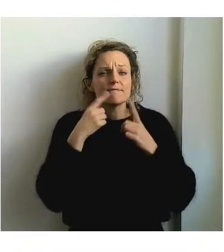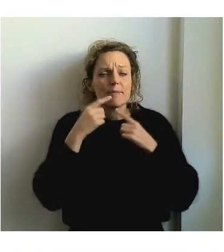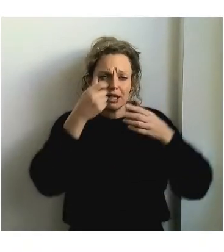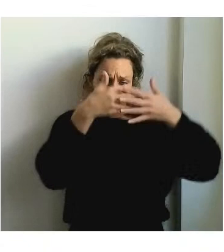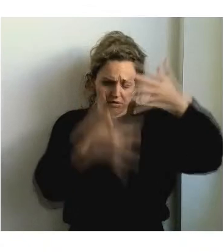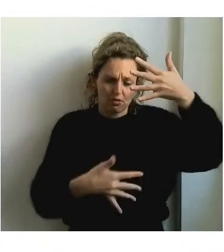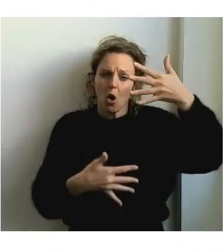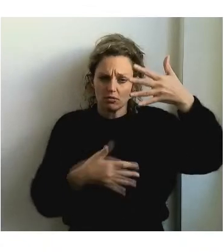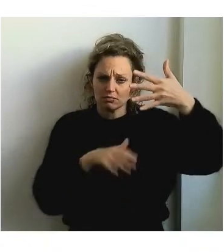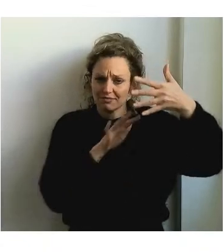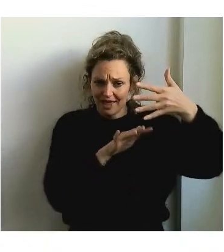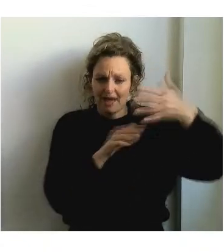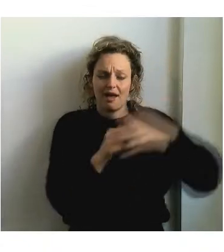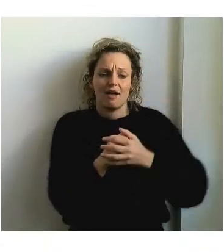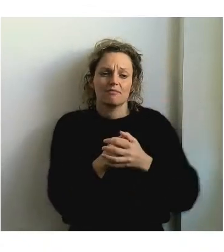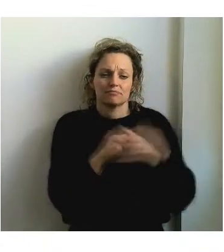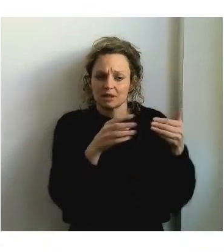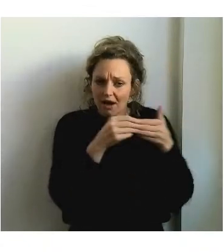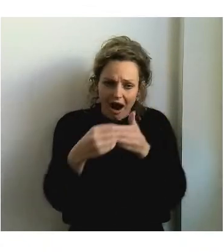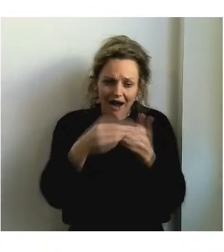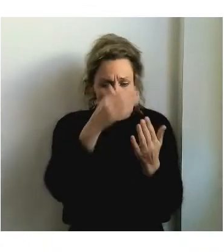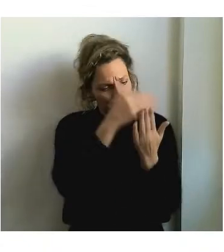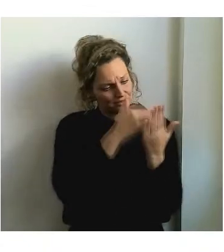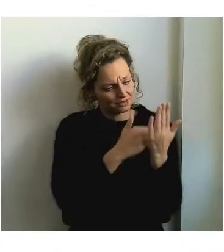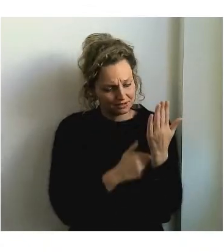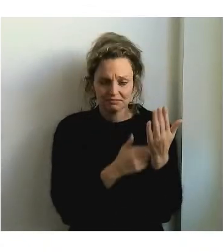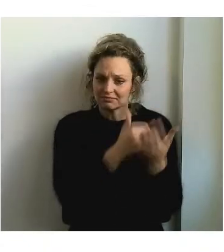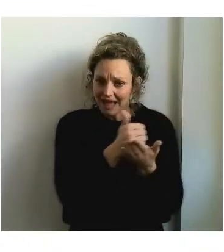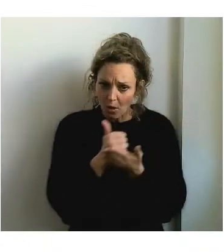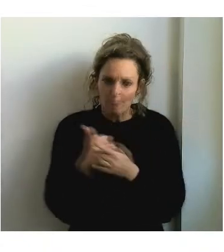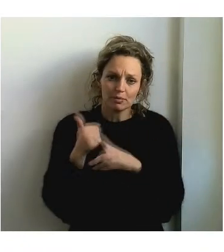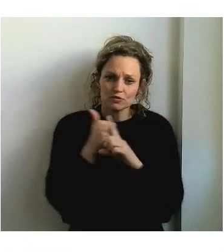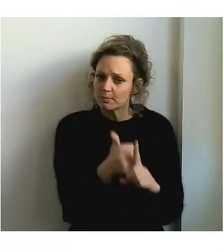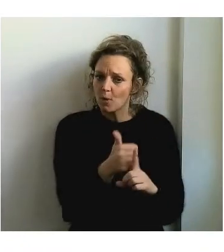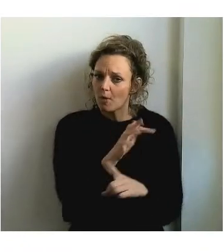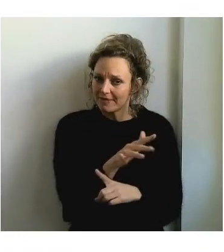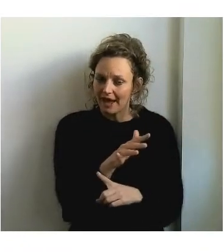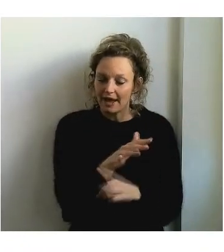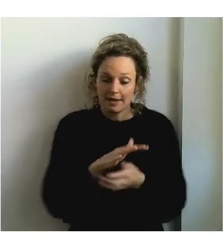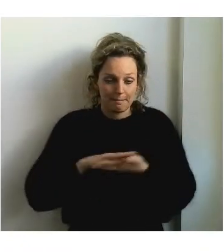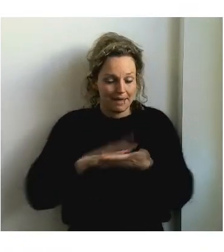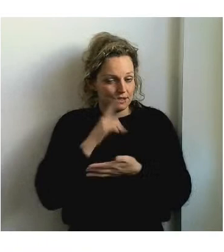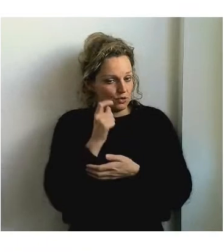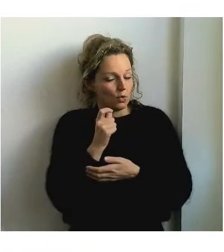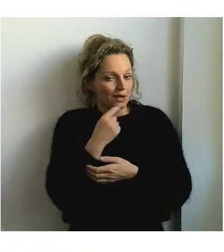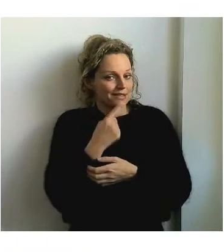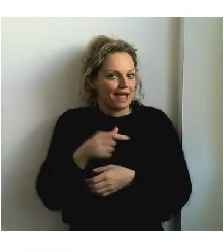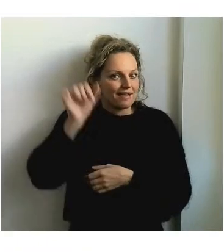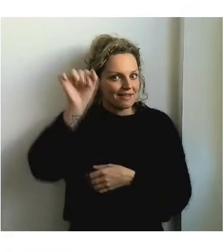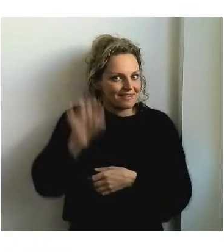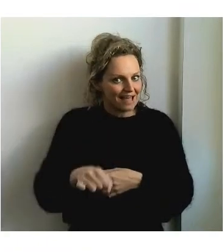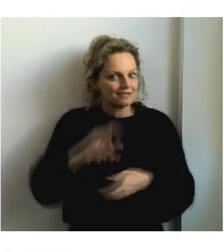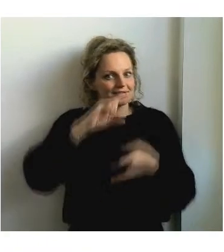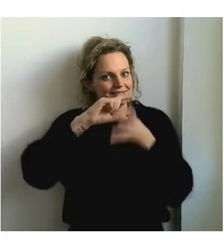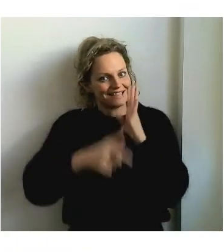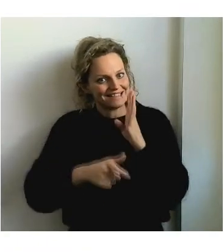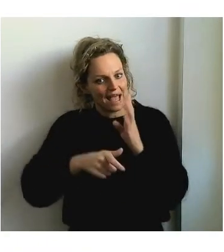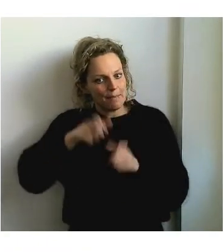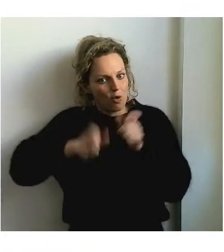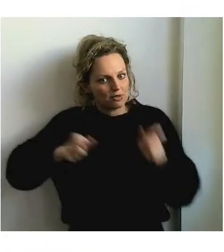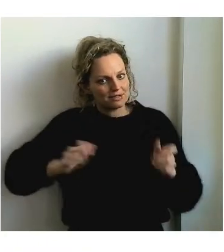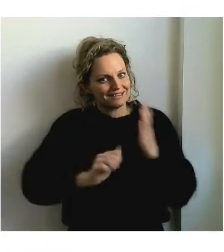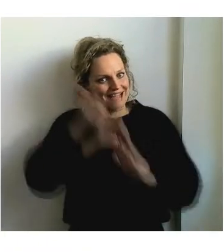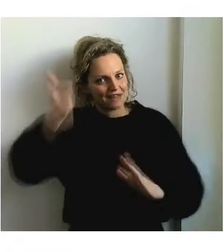resources that's really going to help you to say yes to disabled talent. Thank you so much. And I'm going to hand